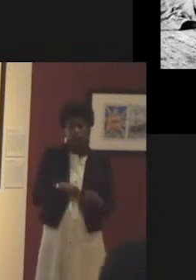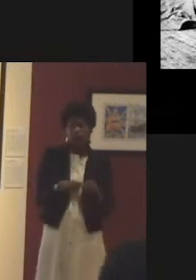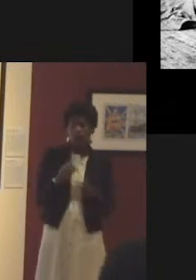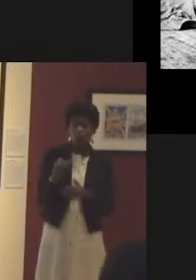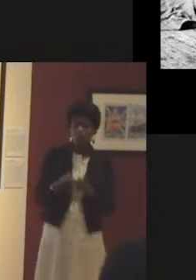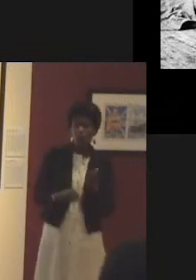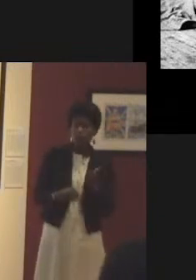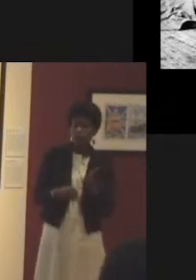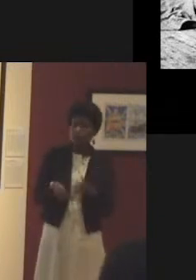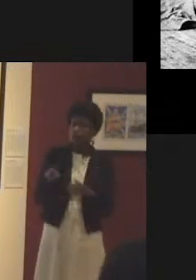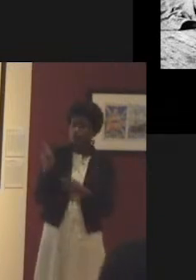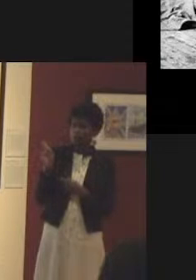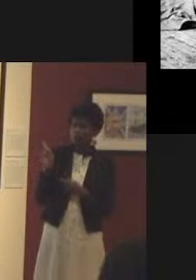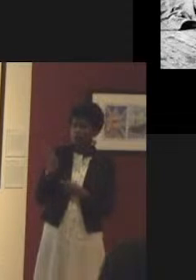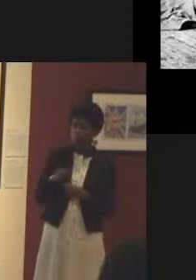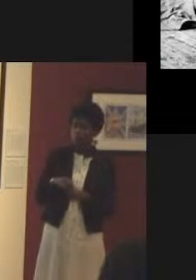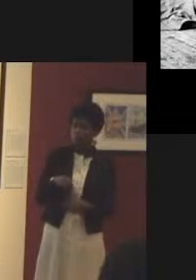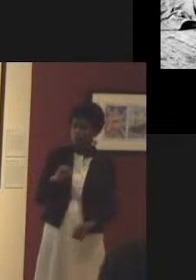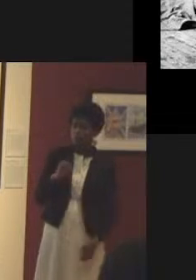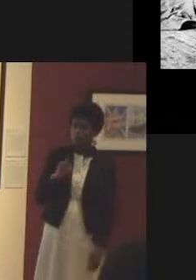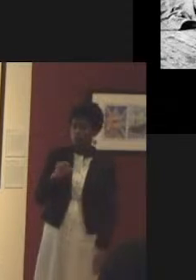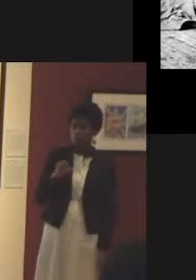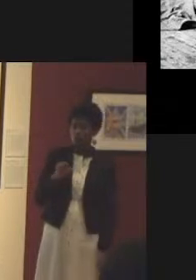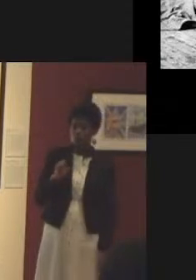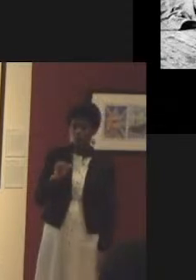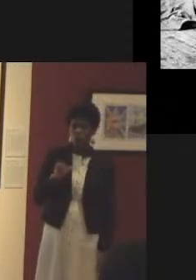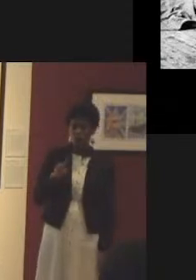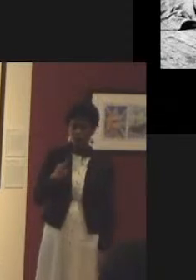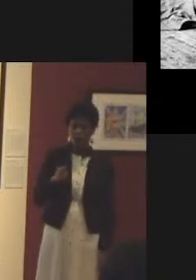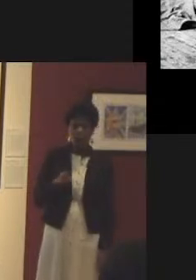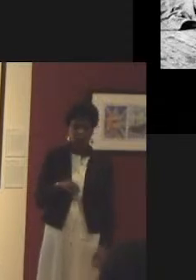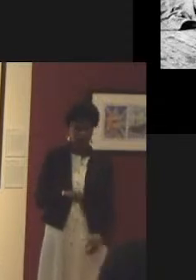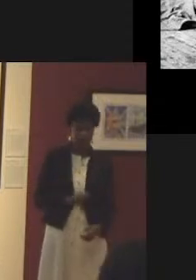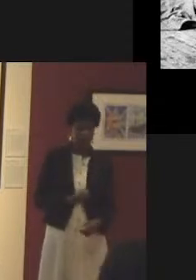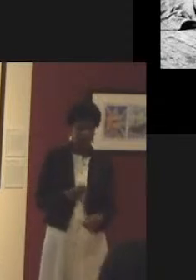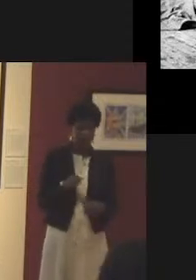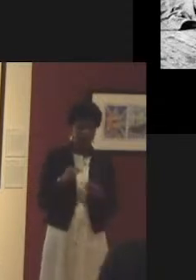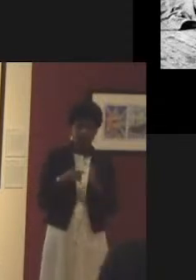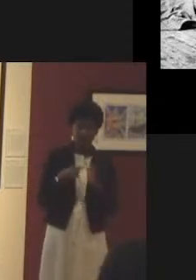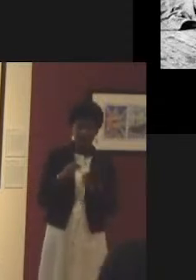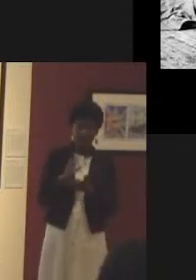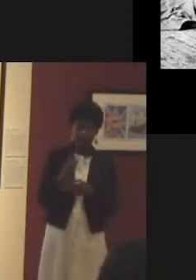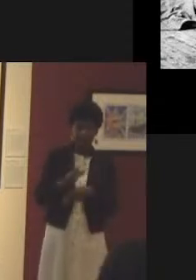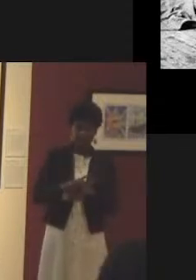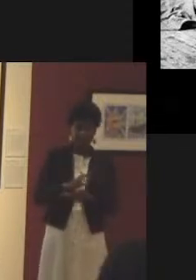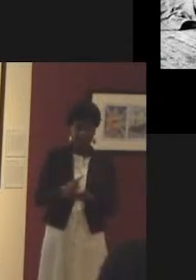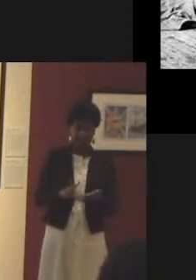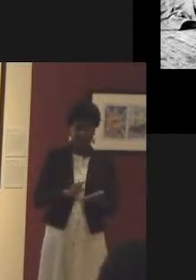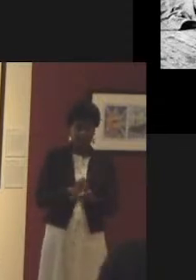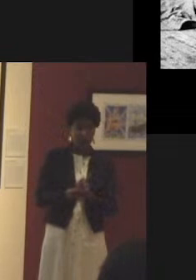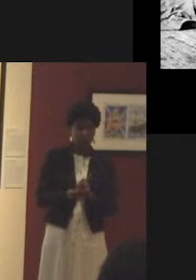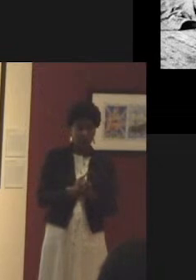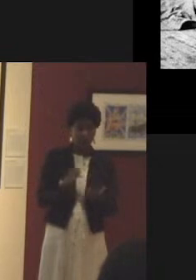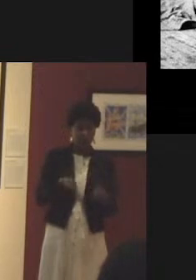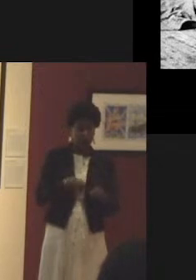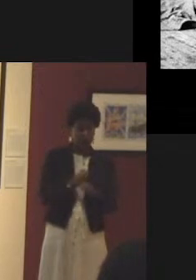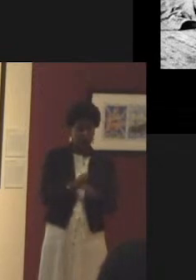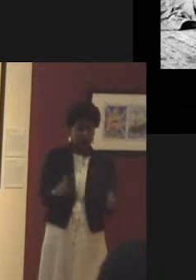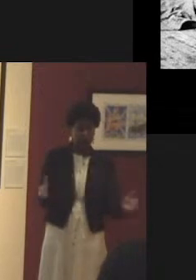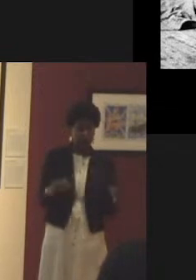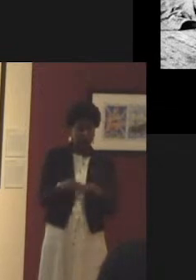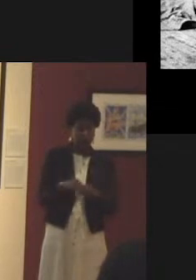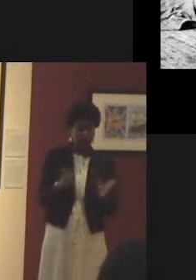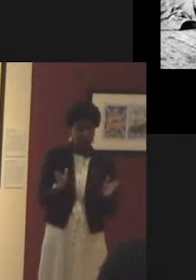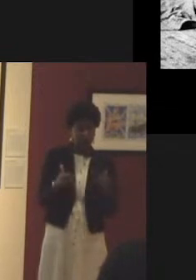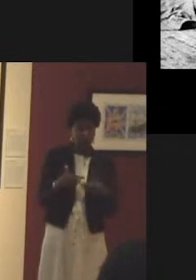spent 3 consecutive days, 8 hours at a time, locked inside a small room at